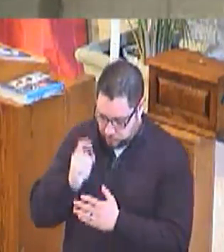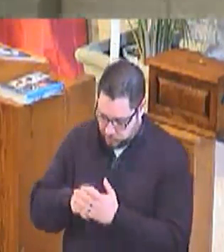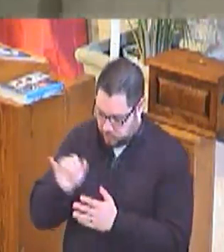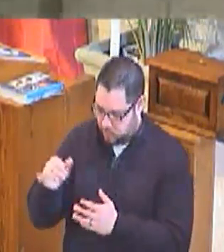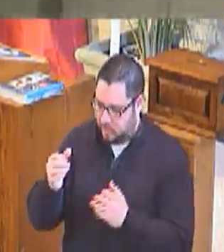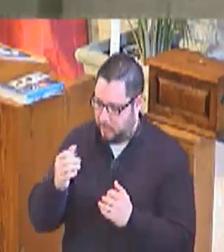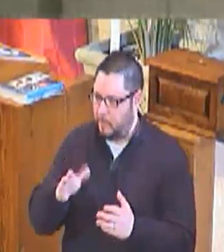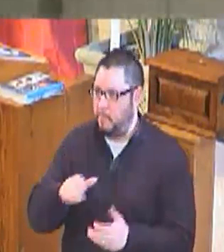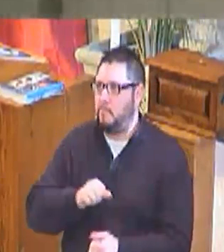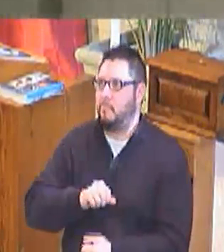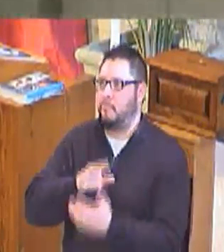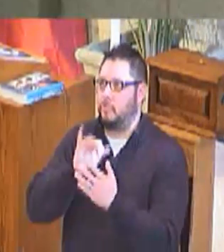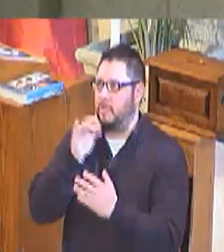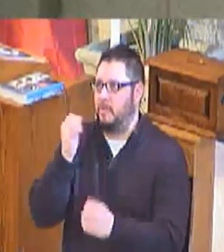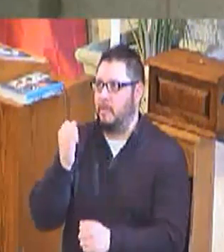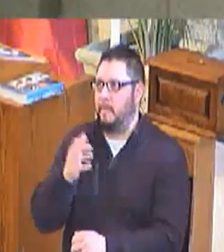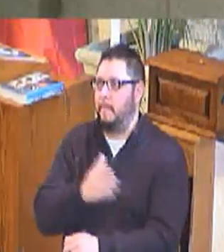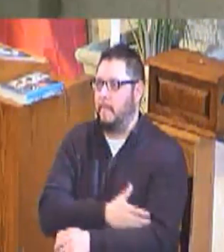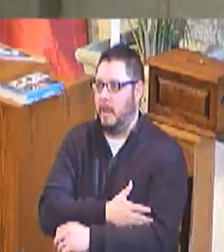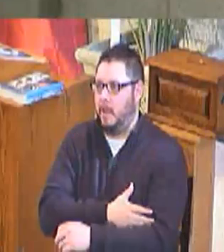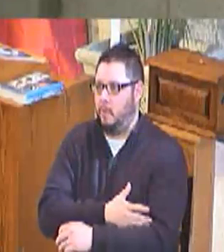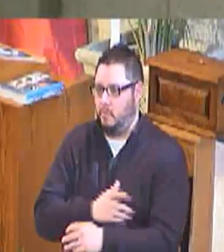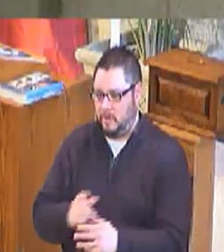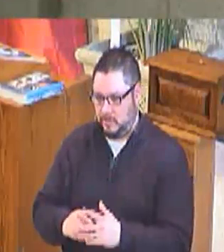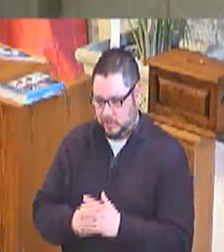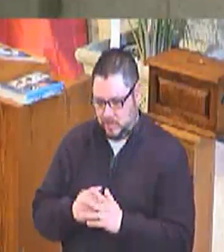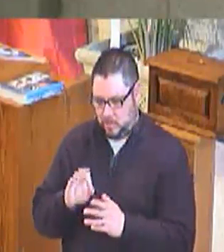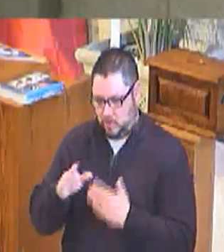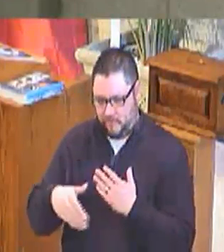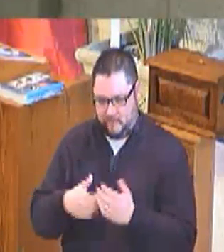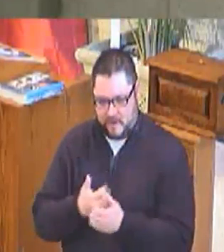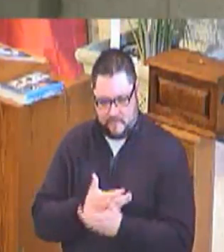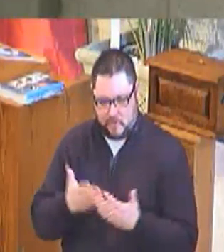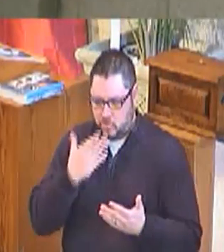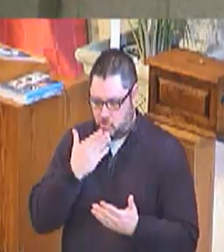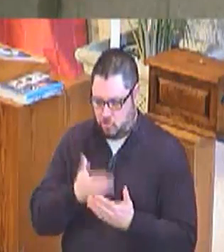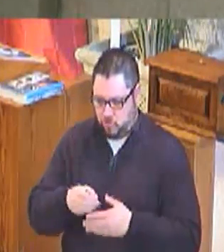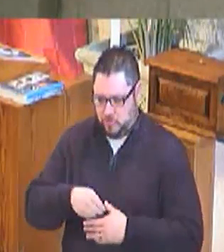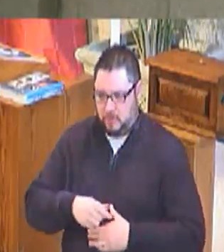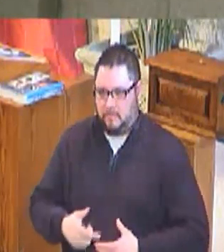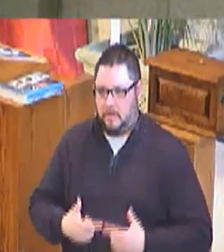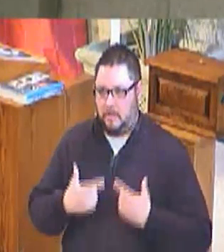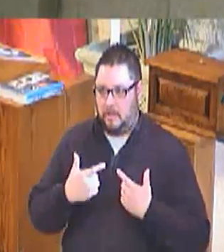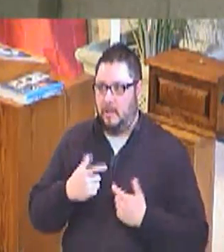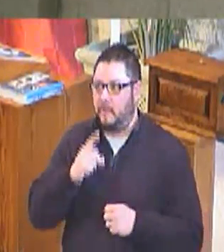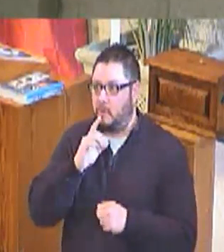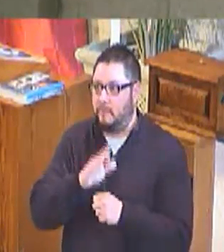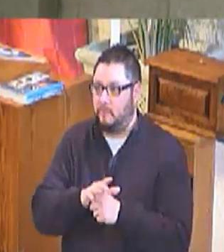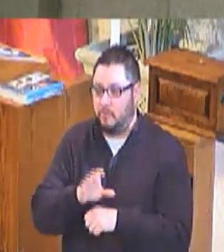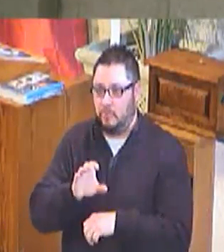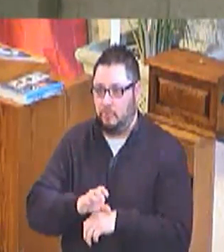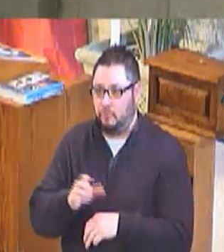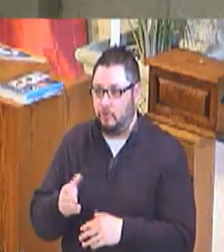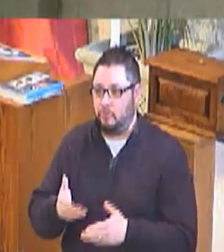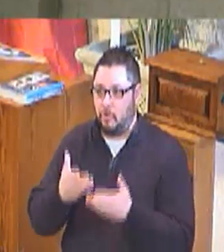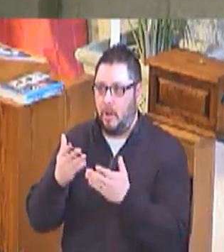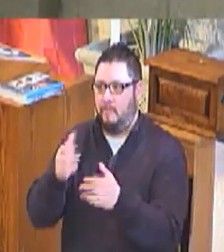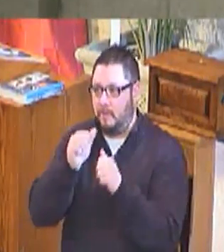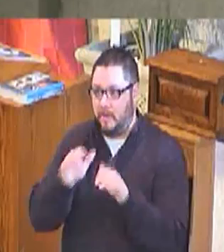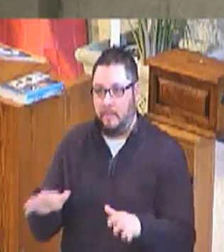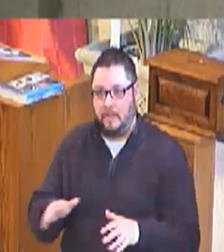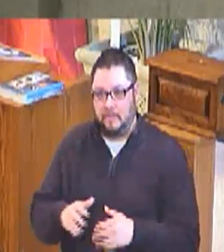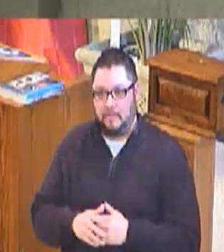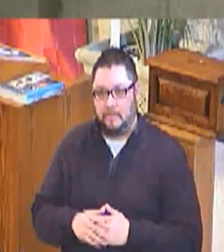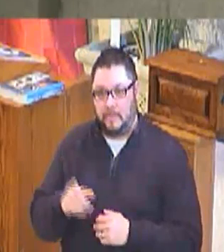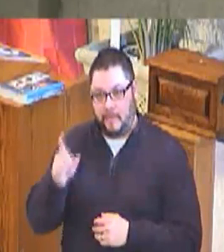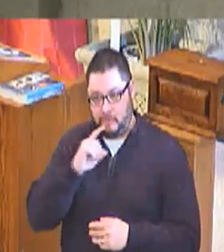power as the source of all good in our life. I will affirm our church offertory blessing once, ask you to